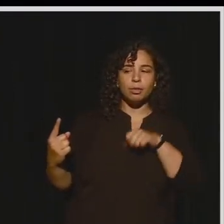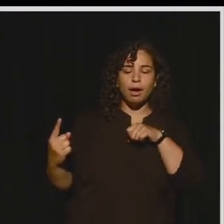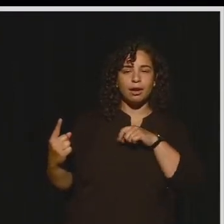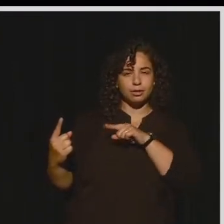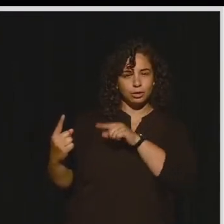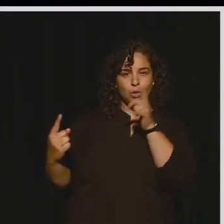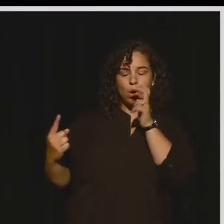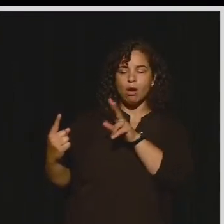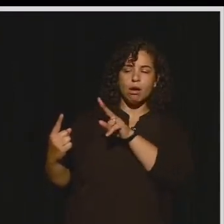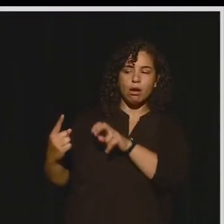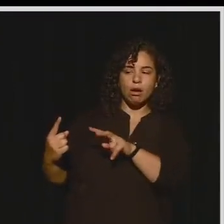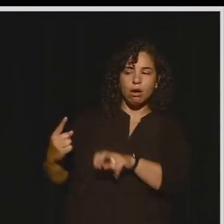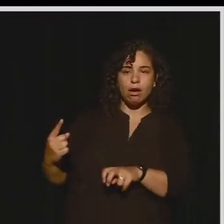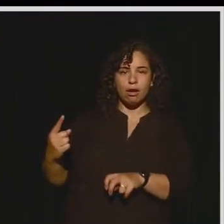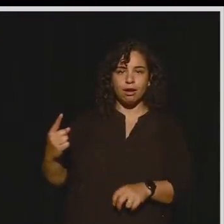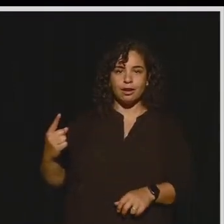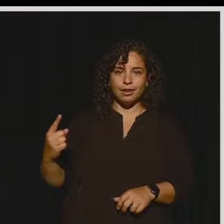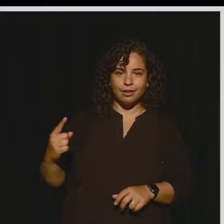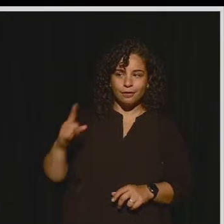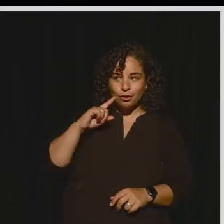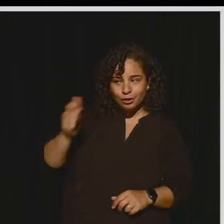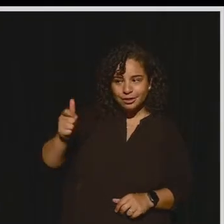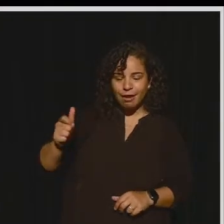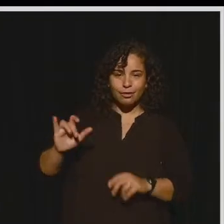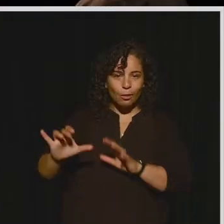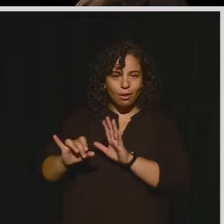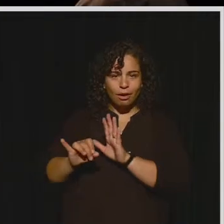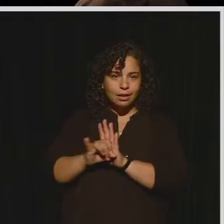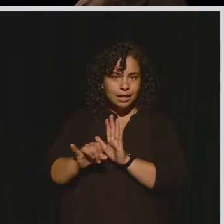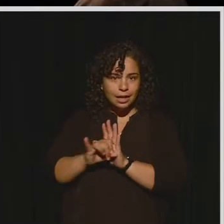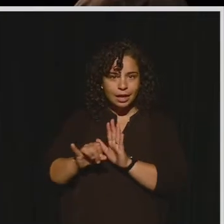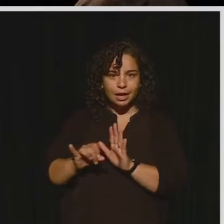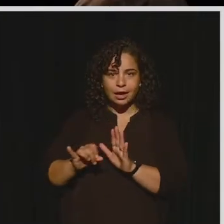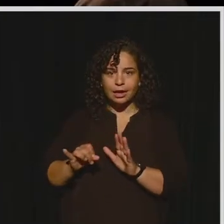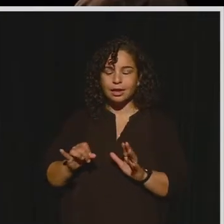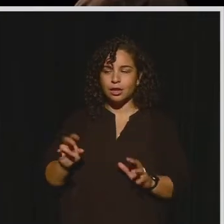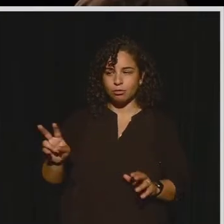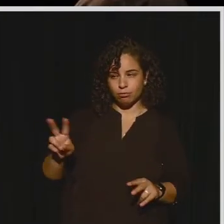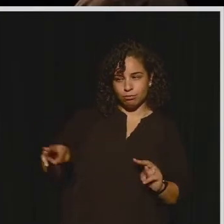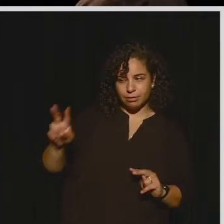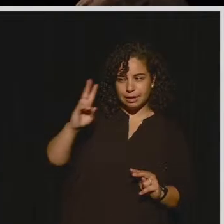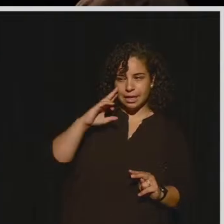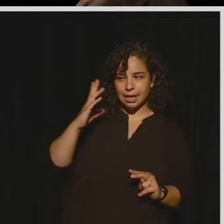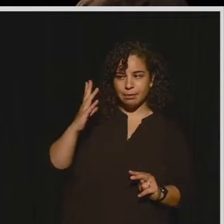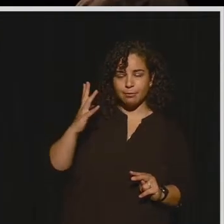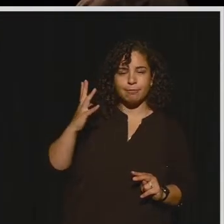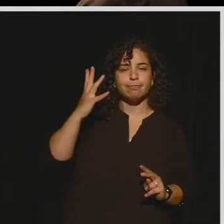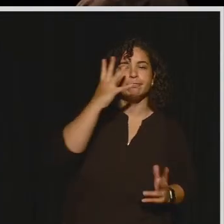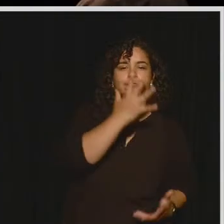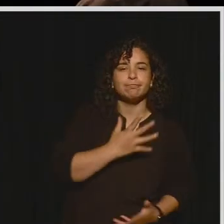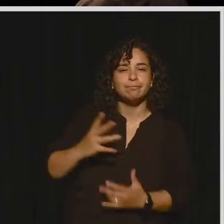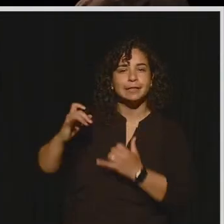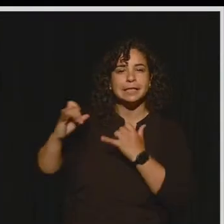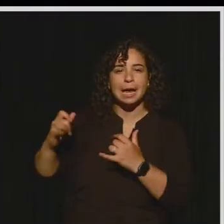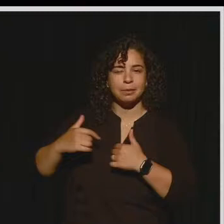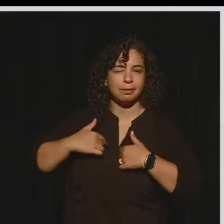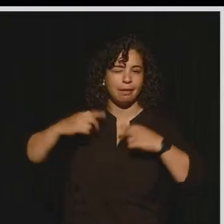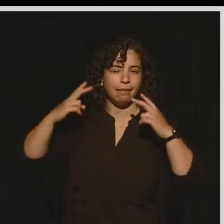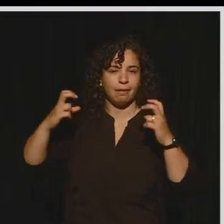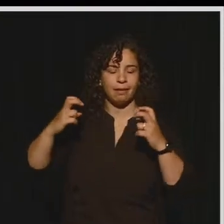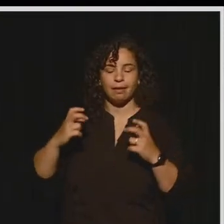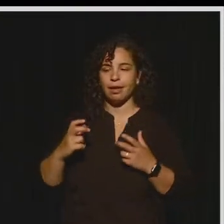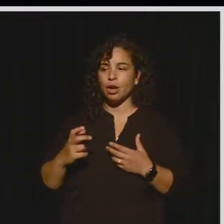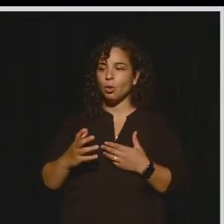if this is who they are. Is there somebody else that looks like me, that is attracted to whatever